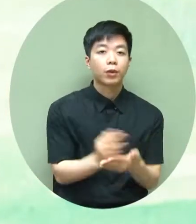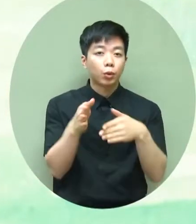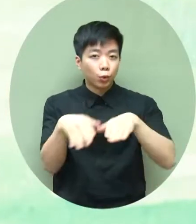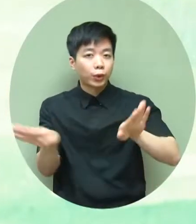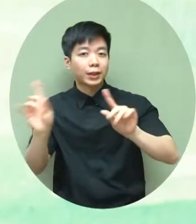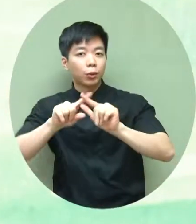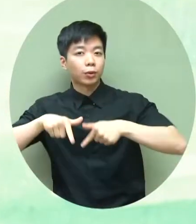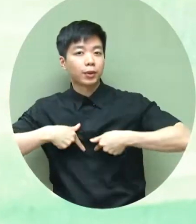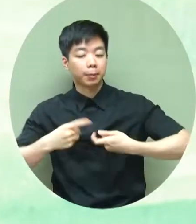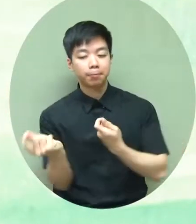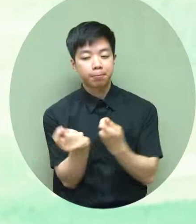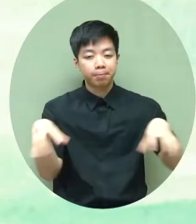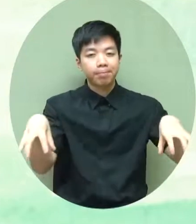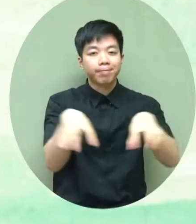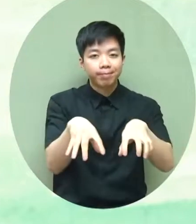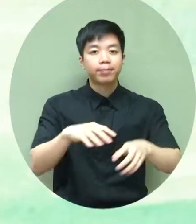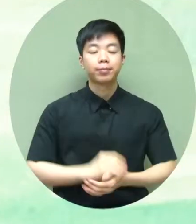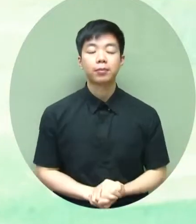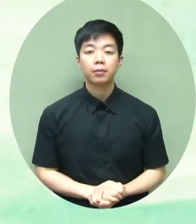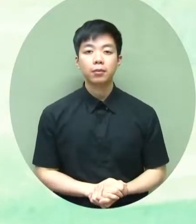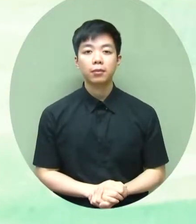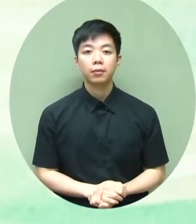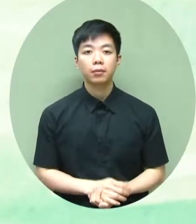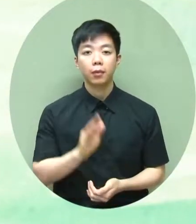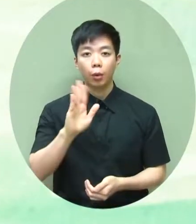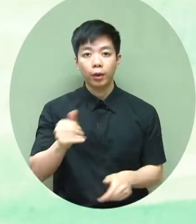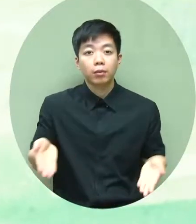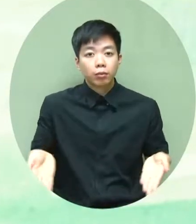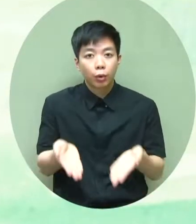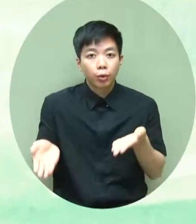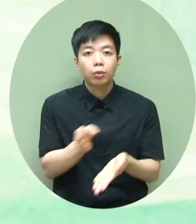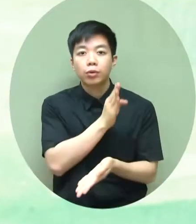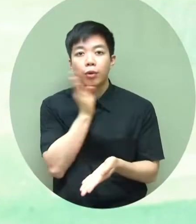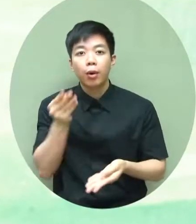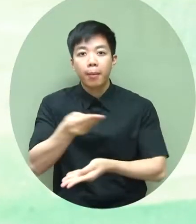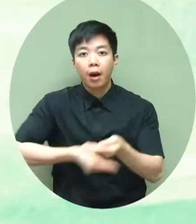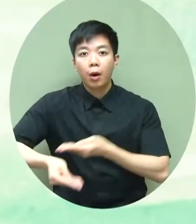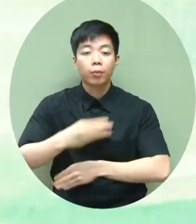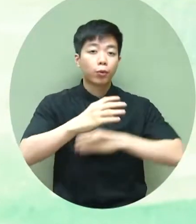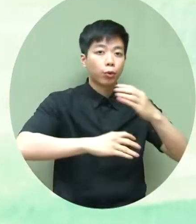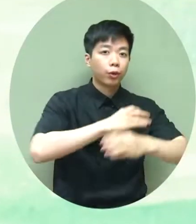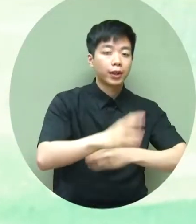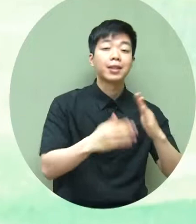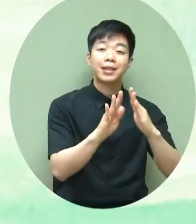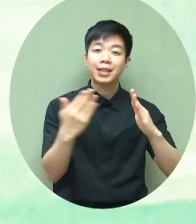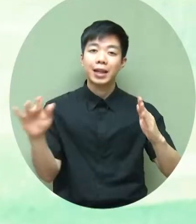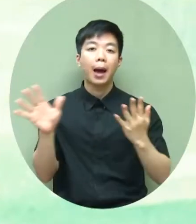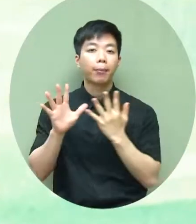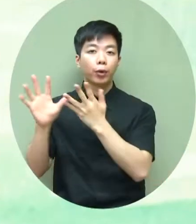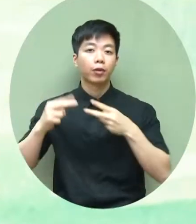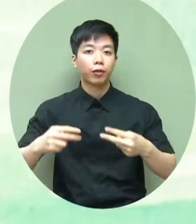at the same time. It's near the HKCEC and is at Wan Chai North. It will be most useful